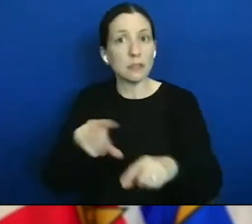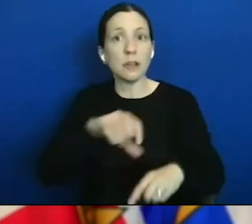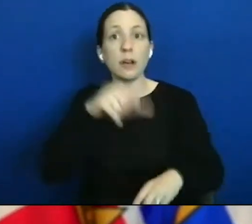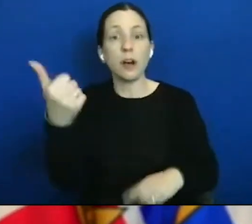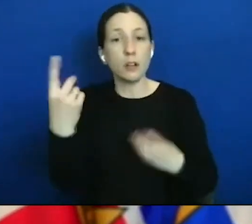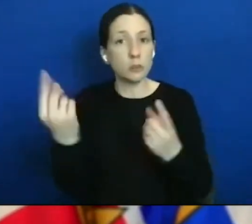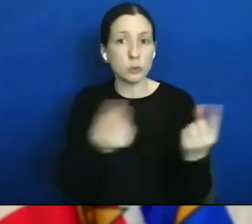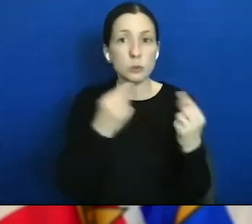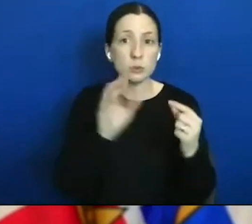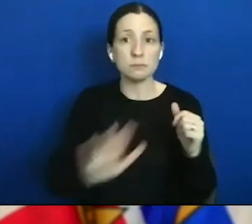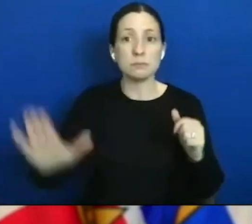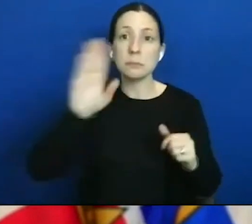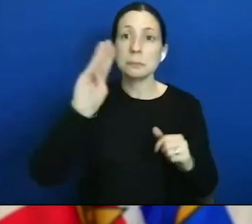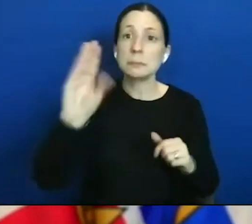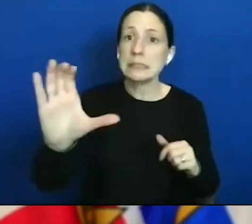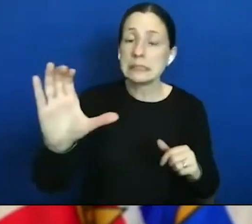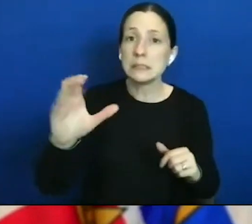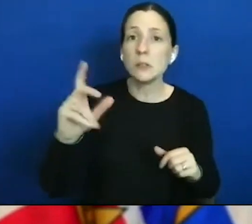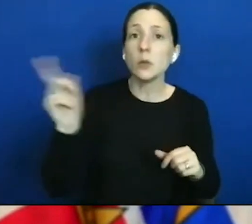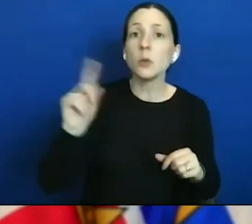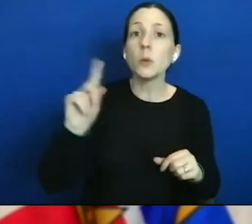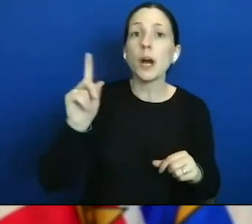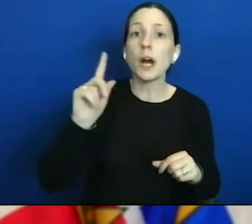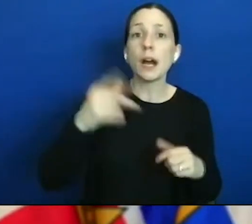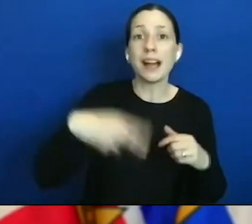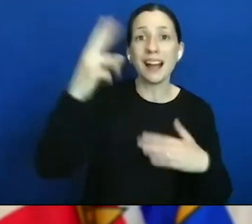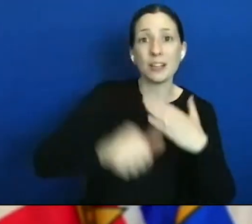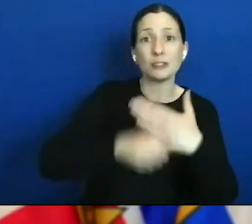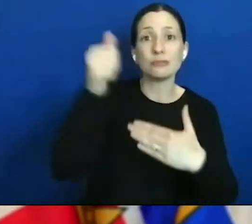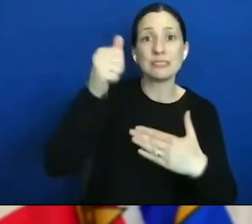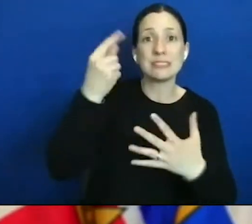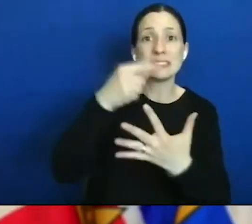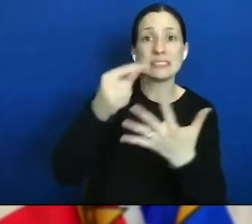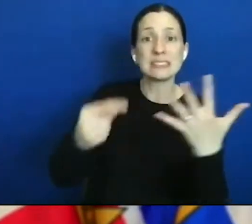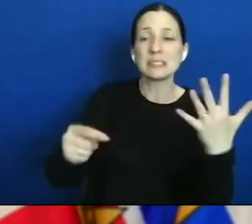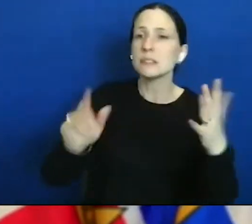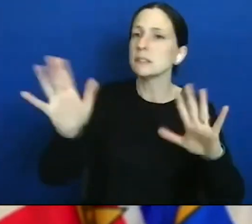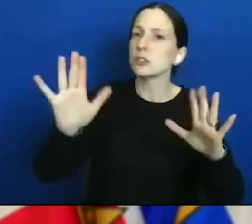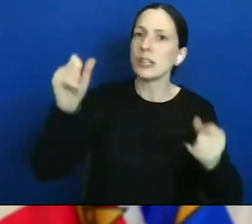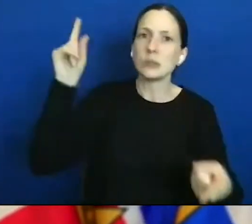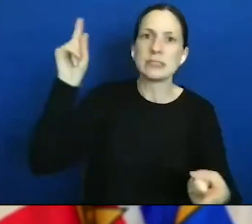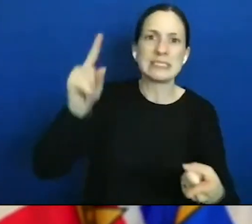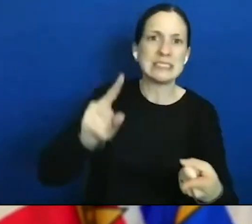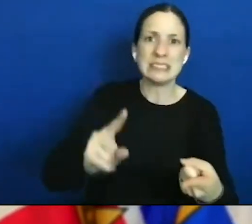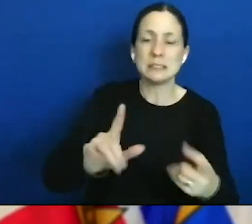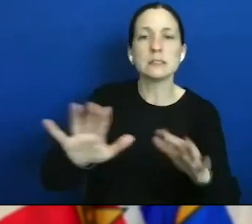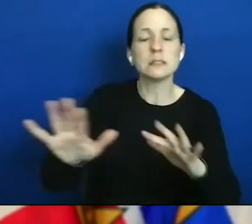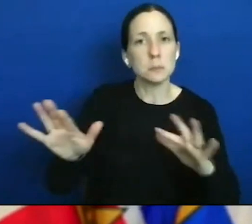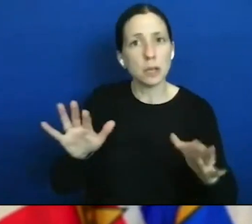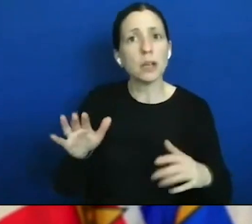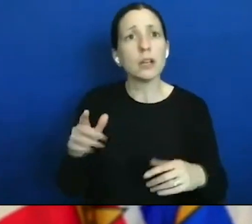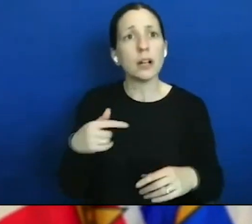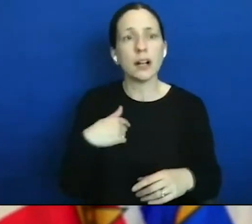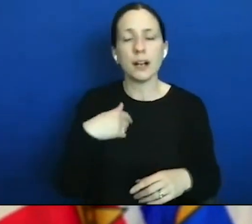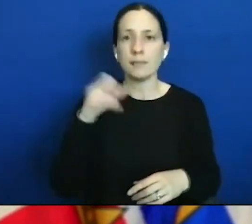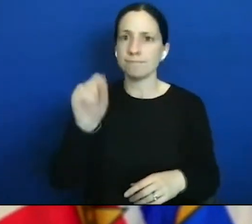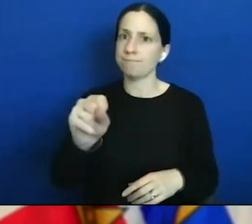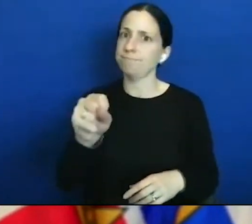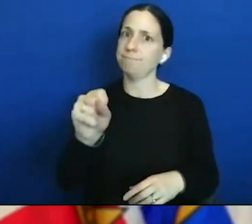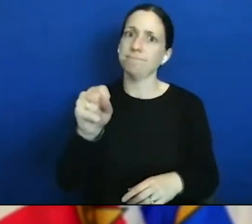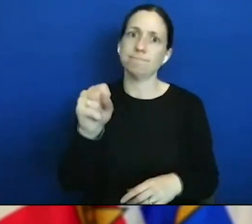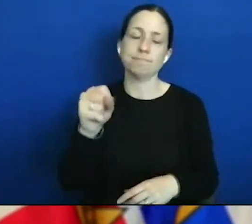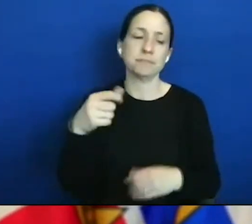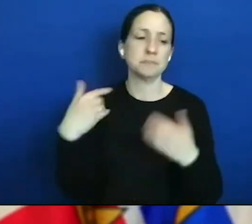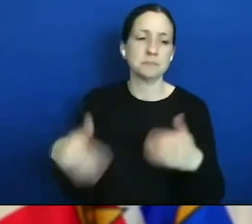province around reducing settings that were riskier during that period of high transmission. But I think it is absolutely